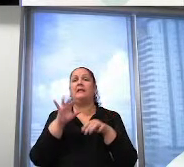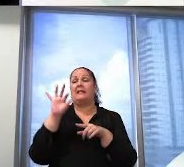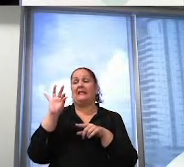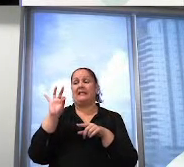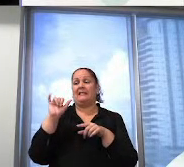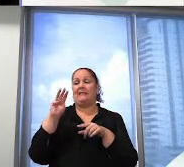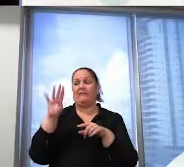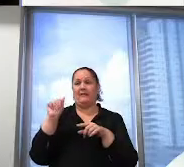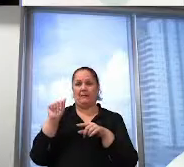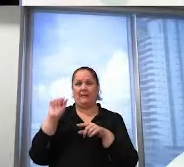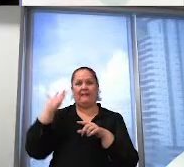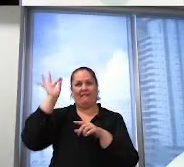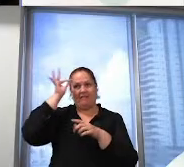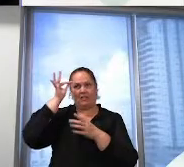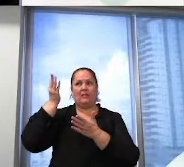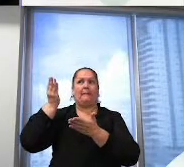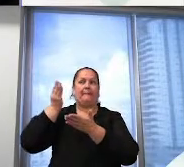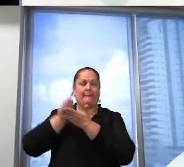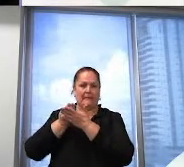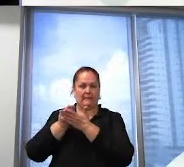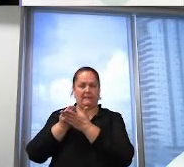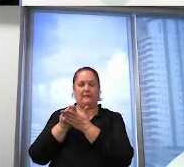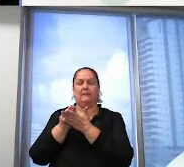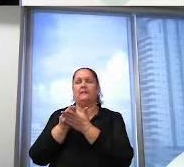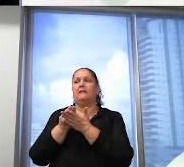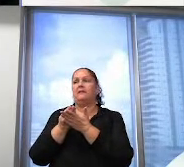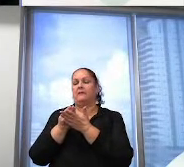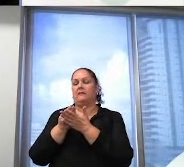the FEMA or federally funded